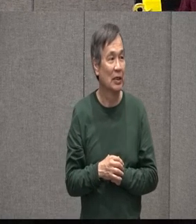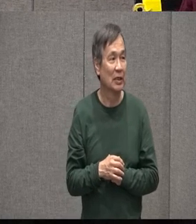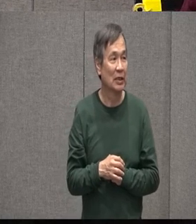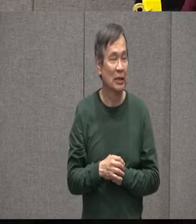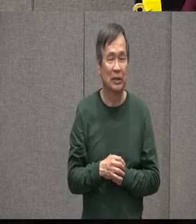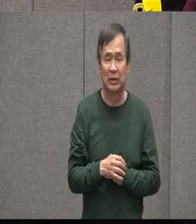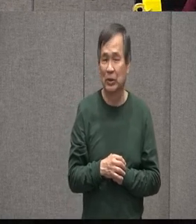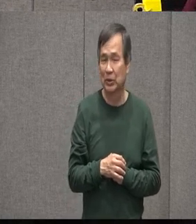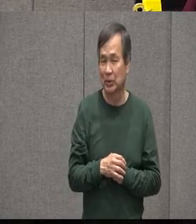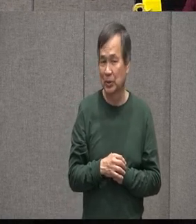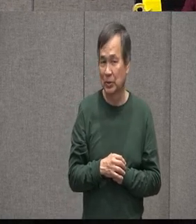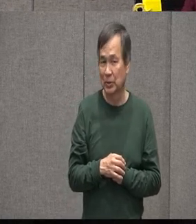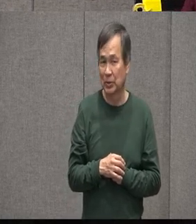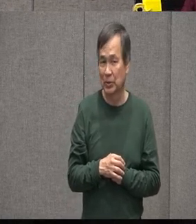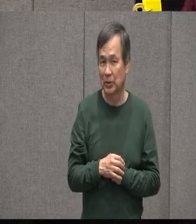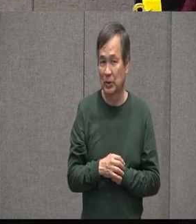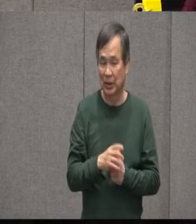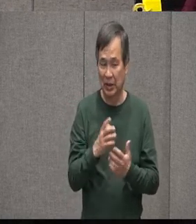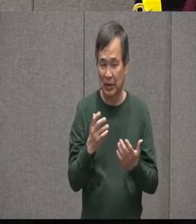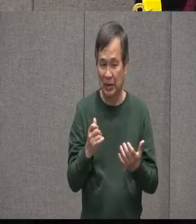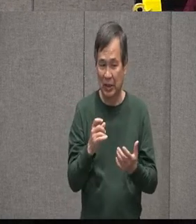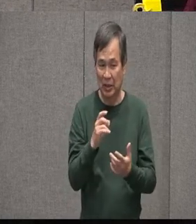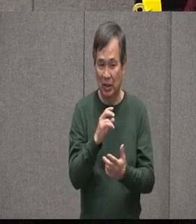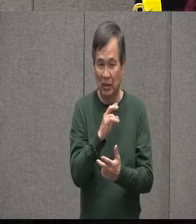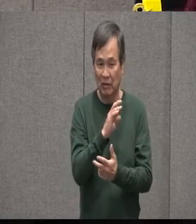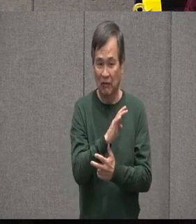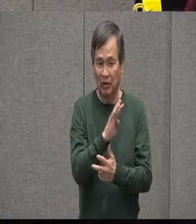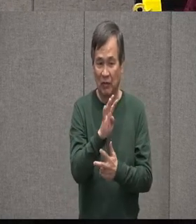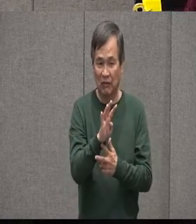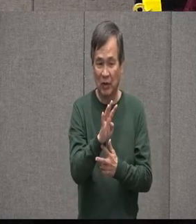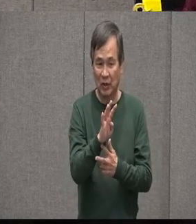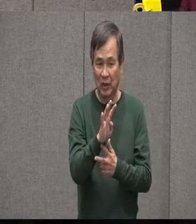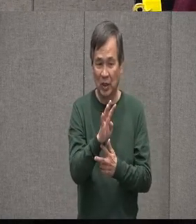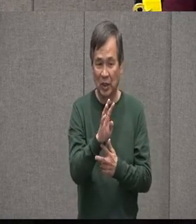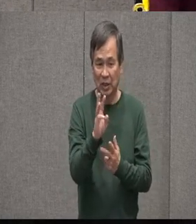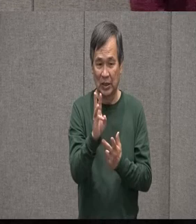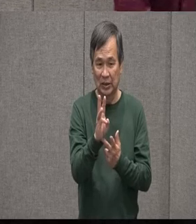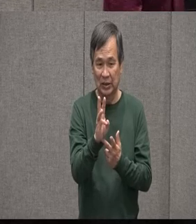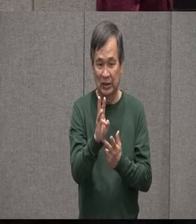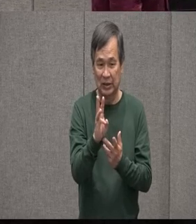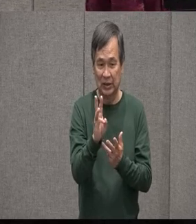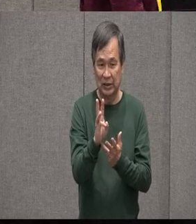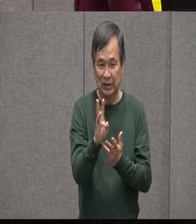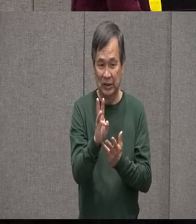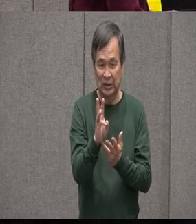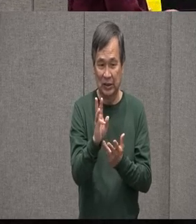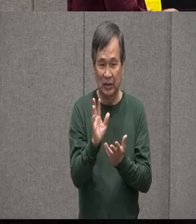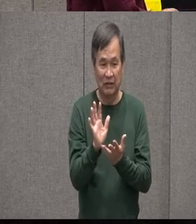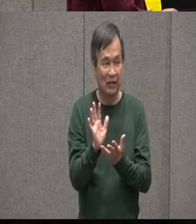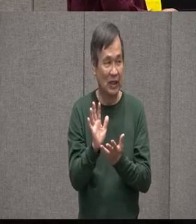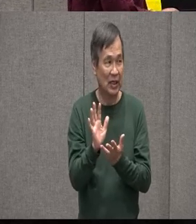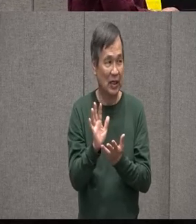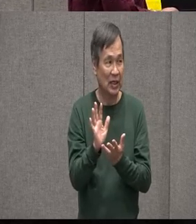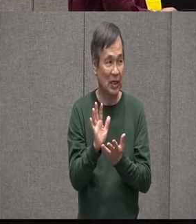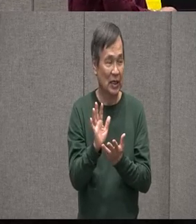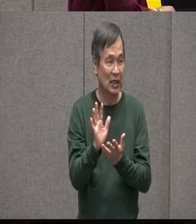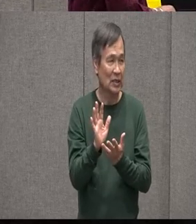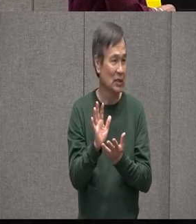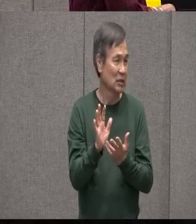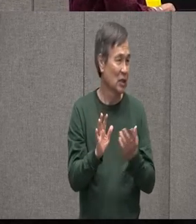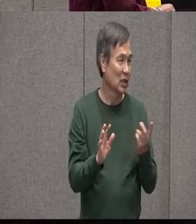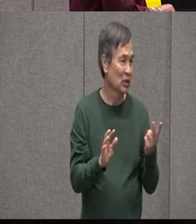Ooh. Oh, okay. Well, I have 2 fours, 2 sixes, and a 5, but I can only do 1 2 of a kind. Is that